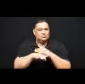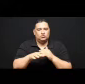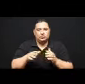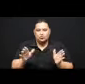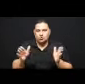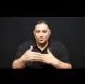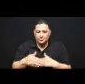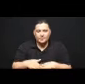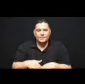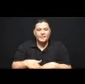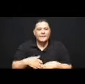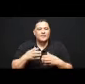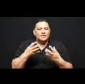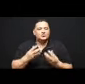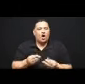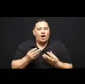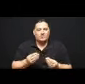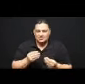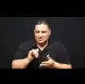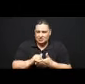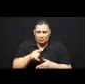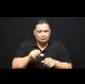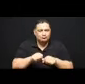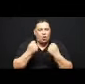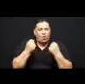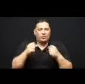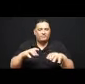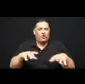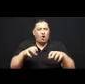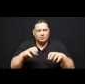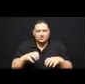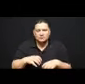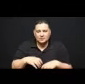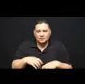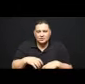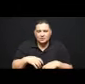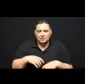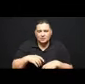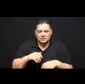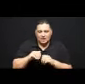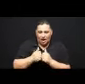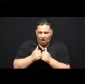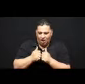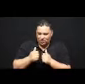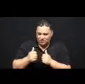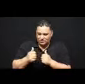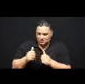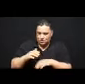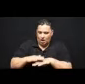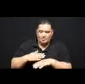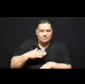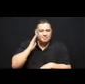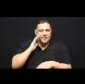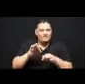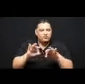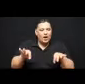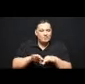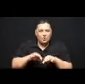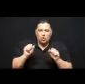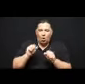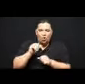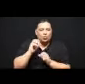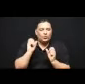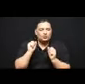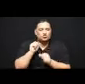frost, how it laid against my bed frame on those cold winter evenings. And oldest friends became buoys against